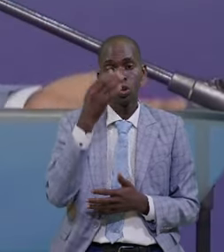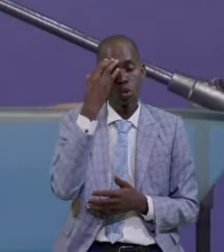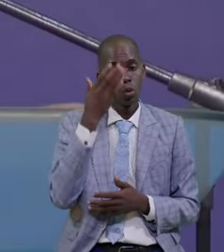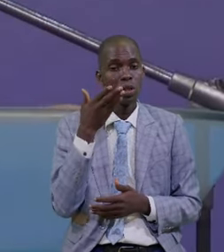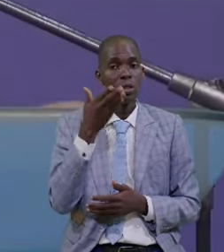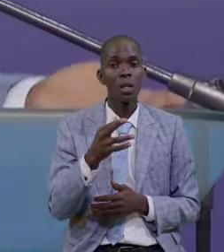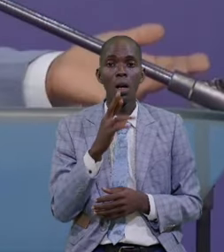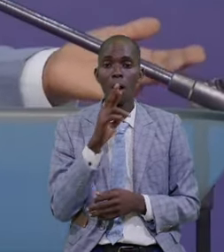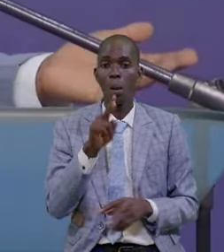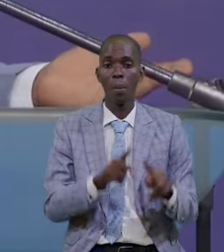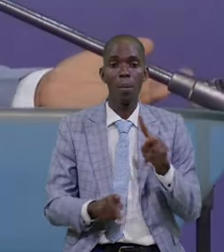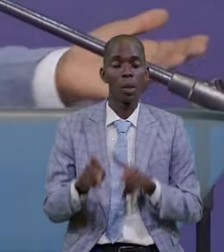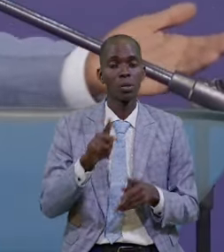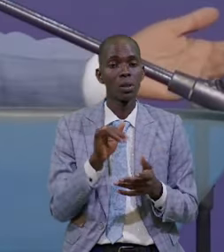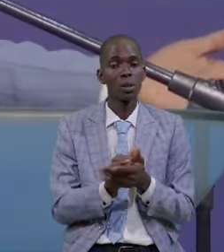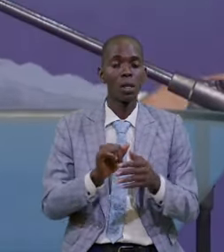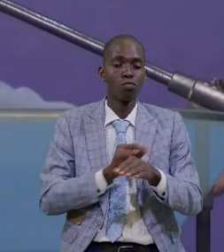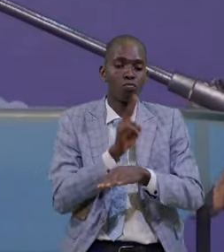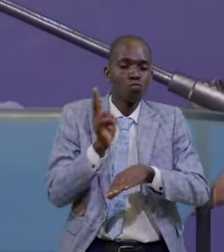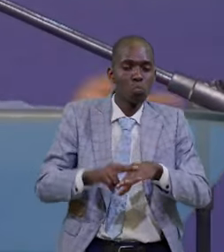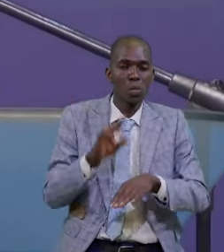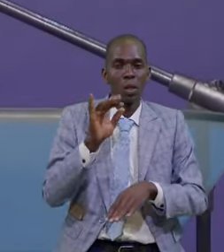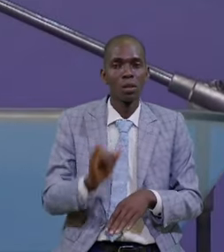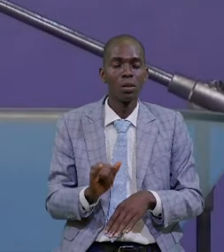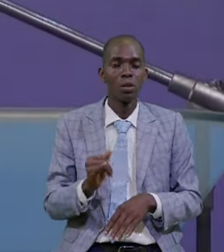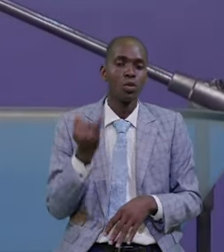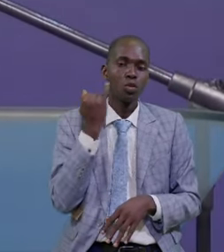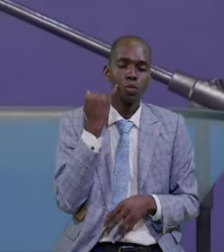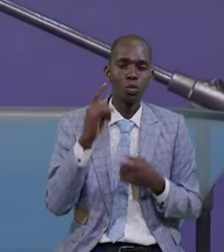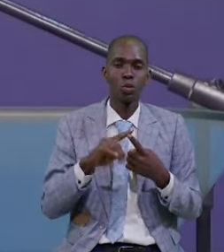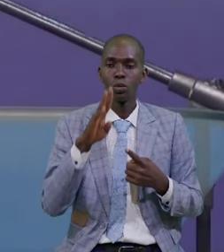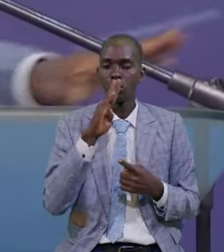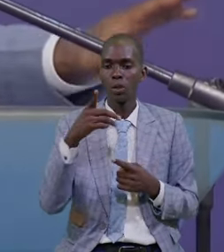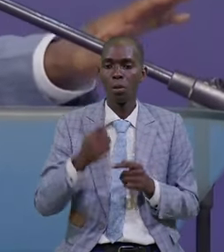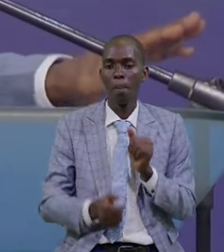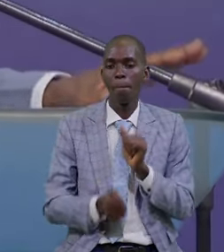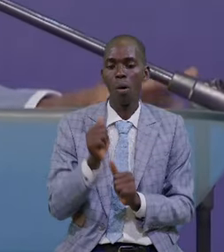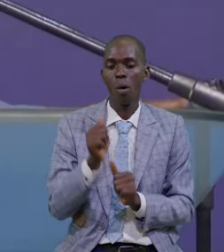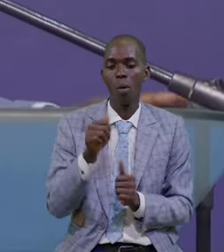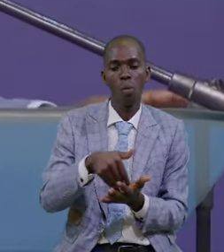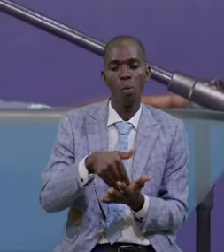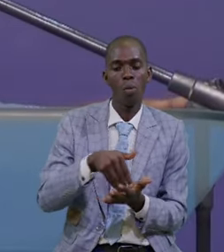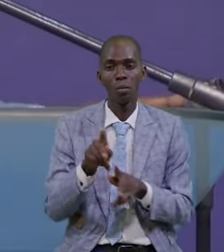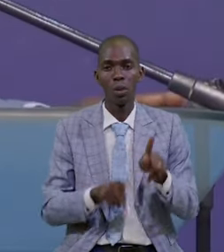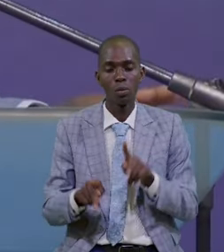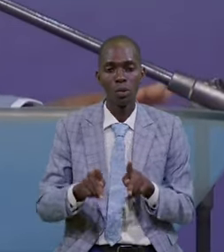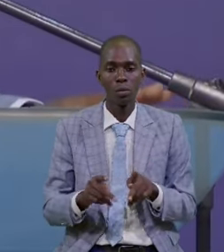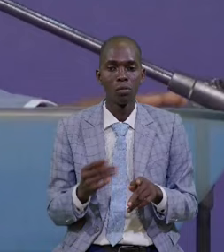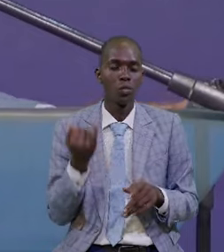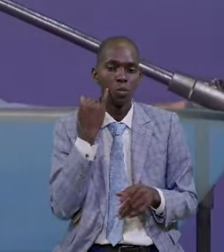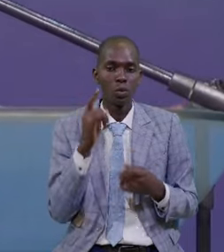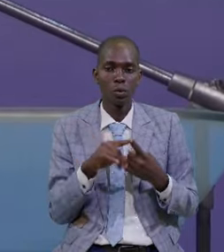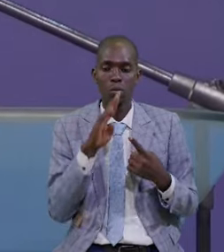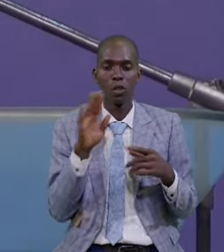that normally they should be the weaker vessel. They should be timid. They should